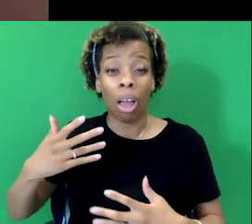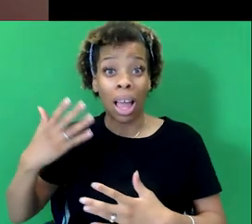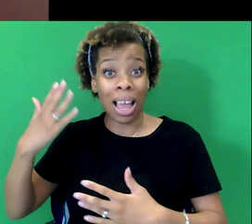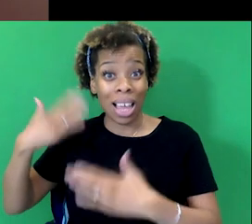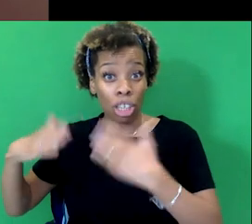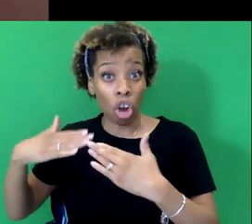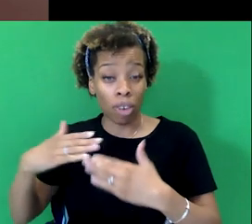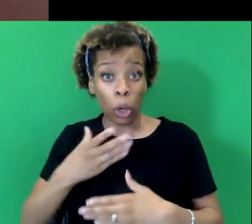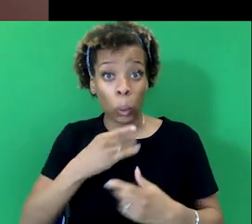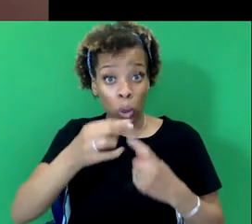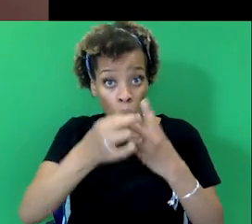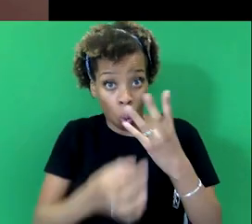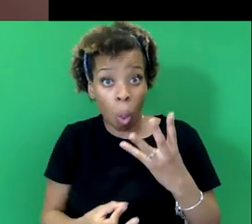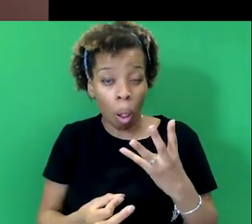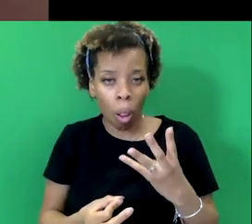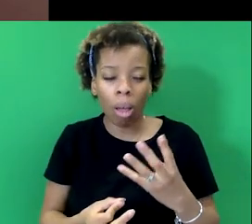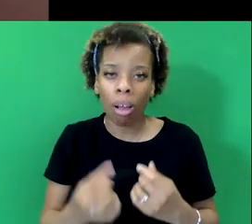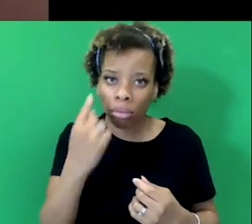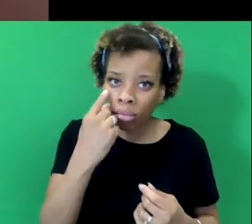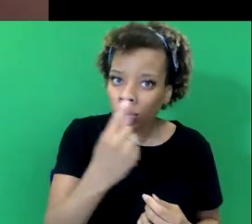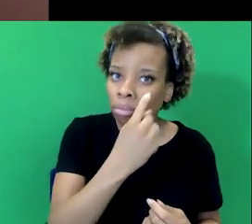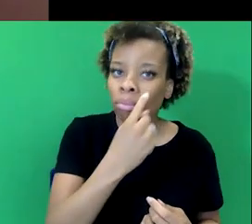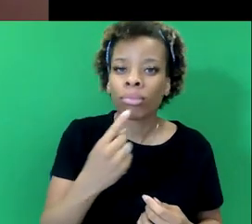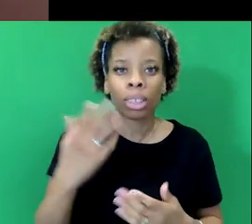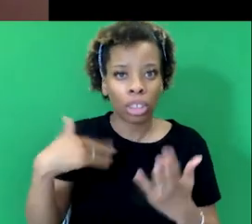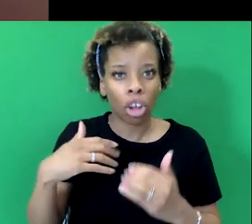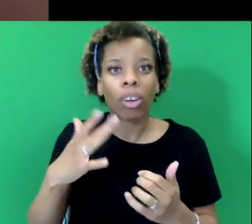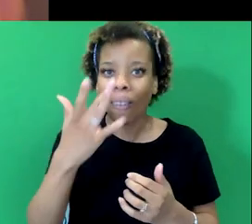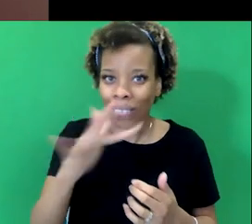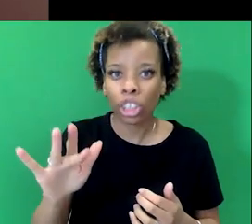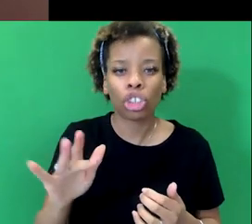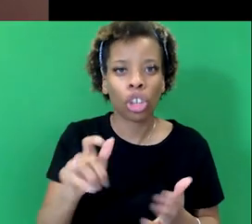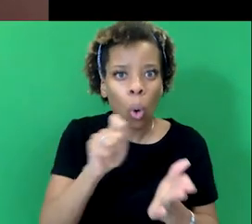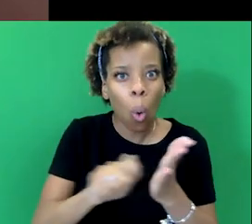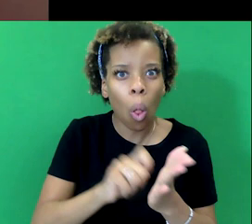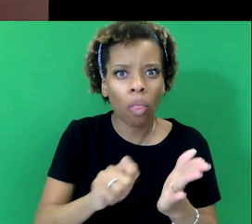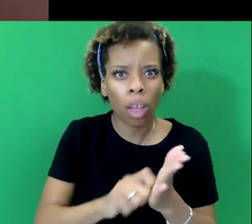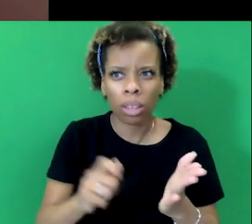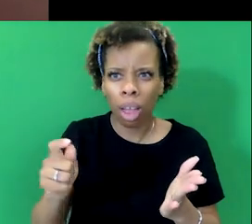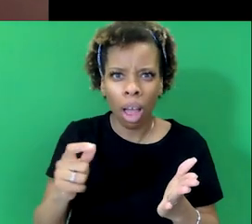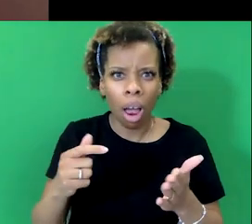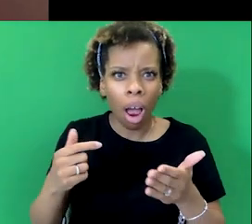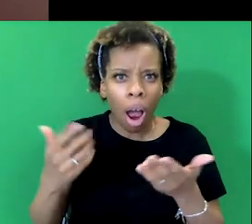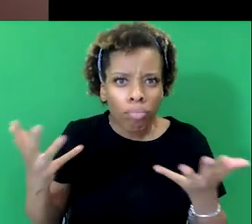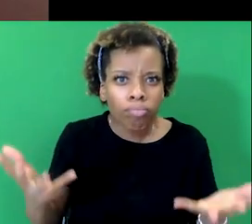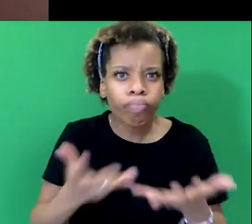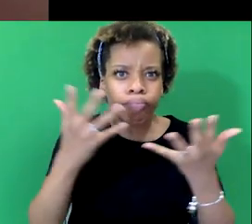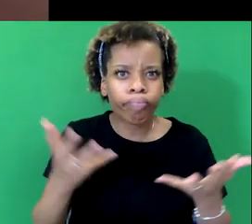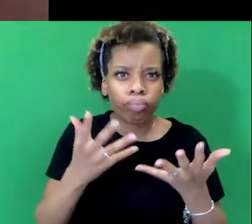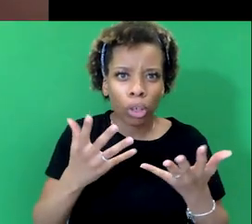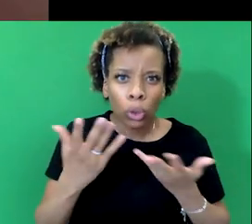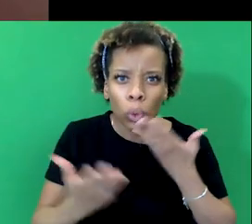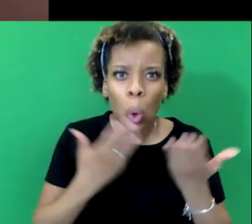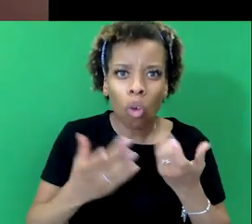dramatists, historical fiction authors, and so on, actually, you know, move the narrative on. You know, to an extent, even